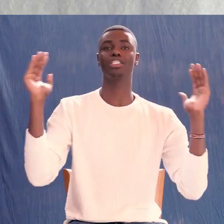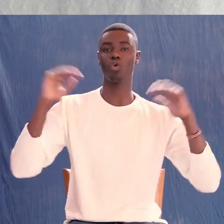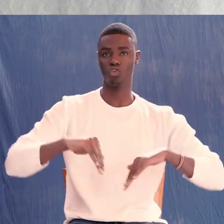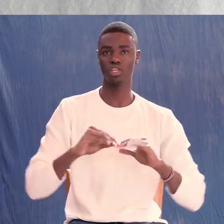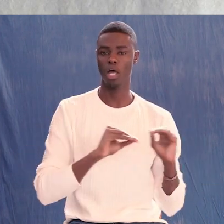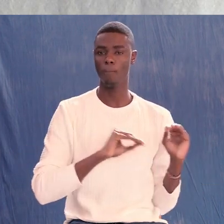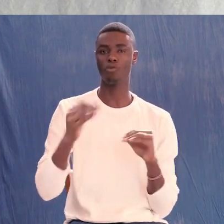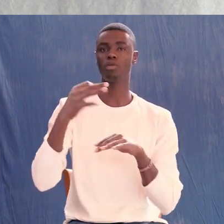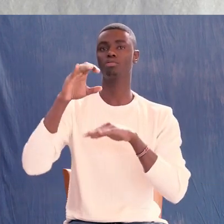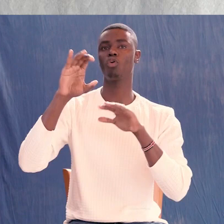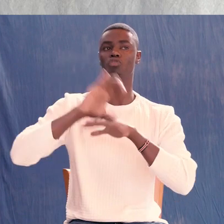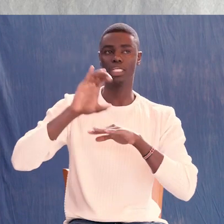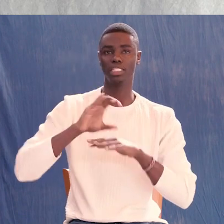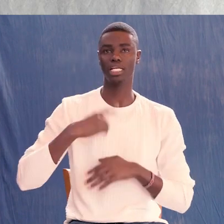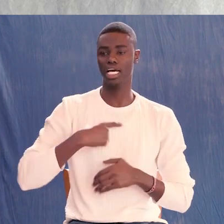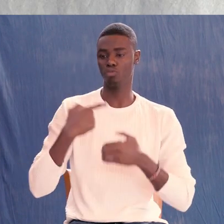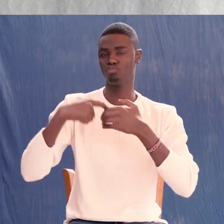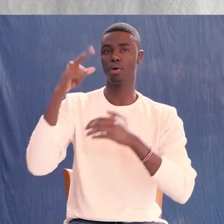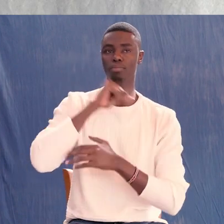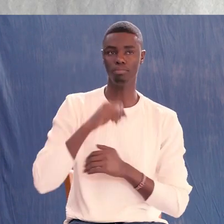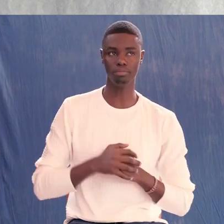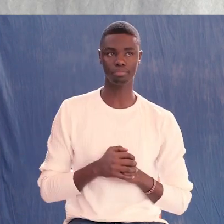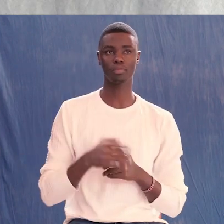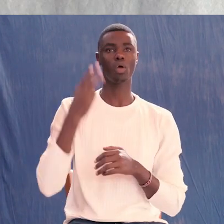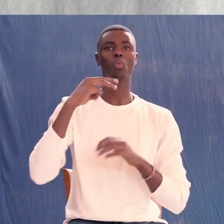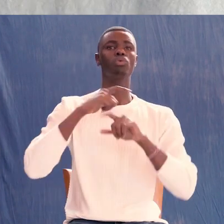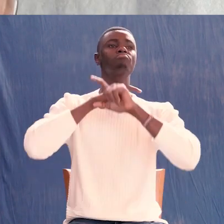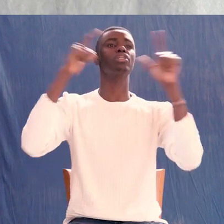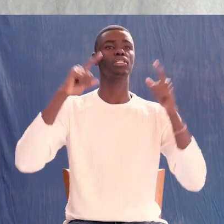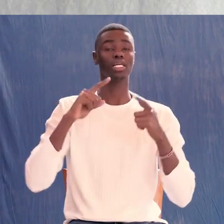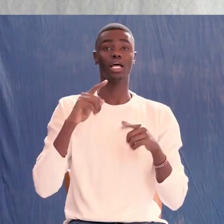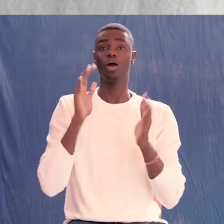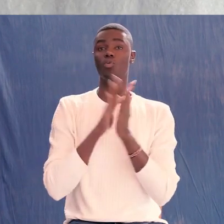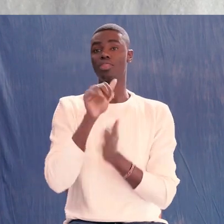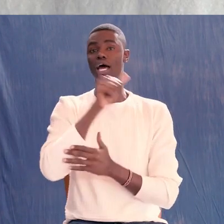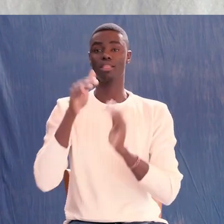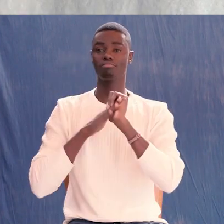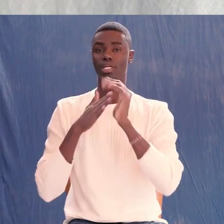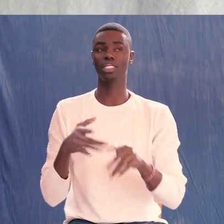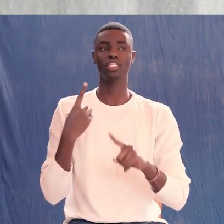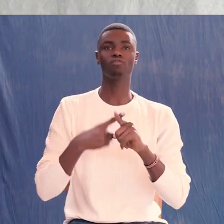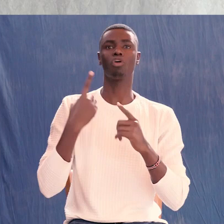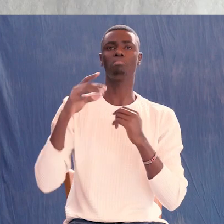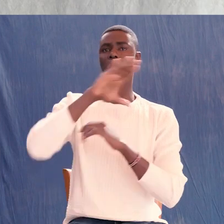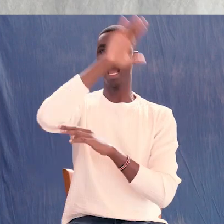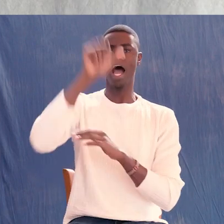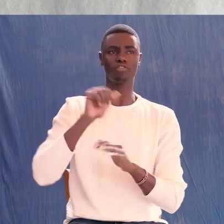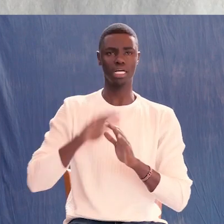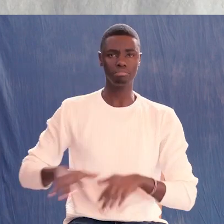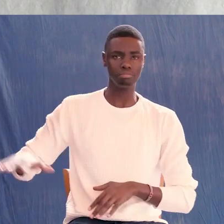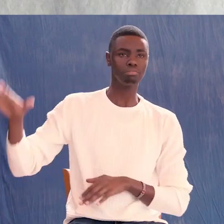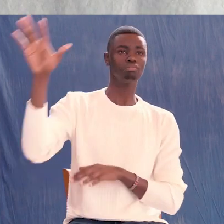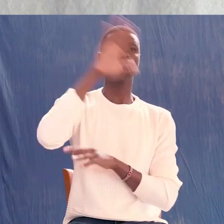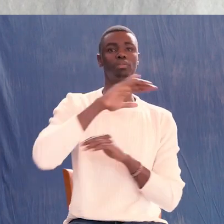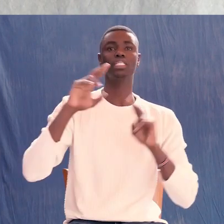movement of churches that we're a part of. And it was great to be with other leaders from across Africa. And the